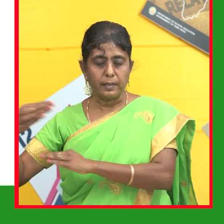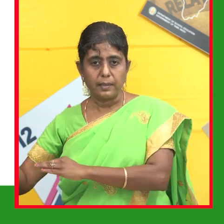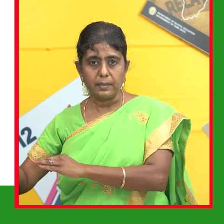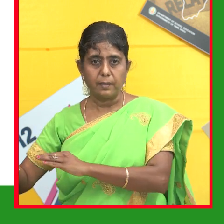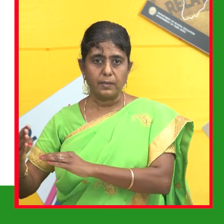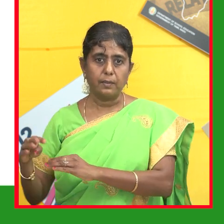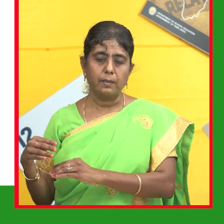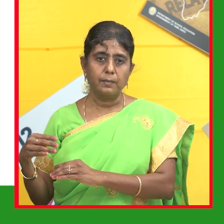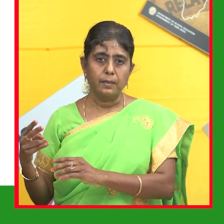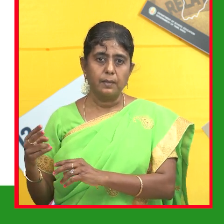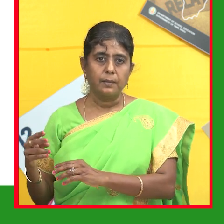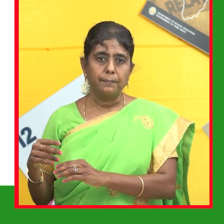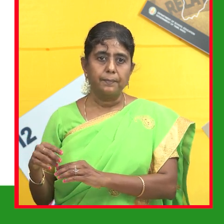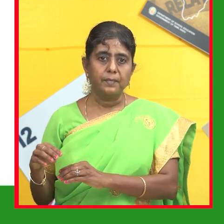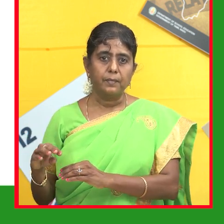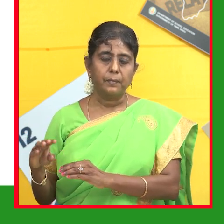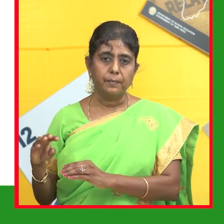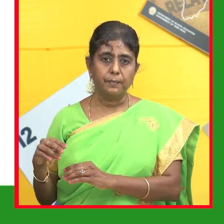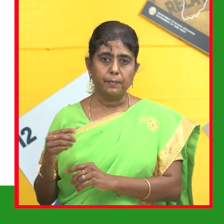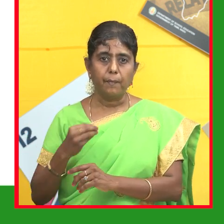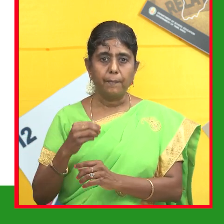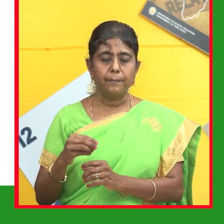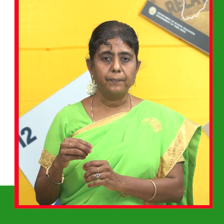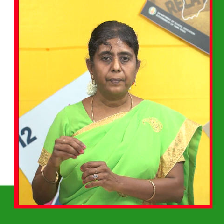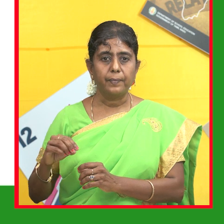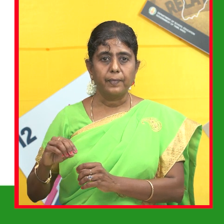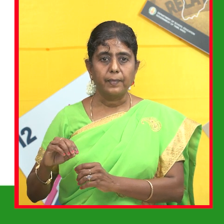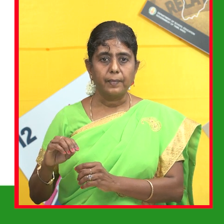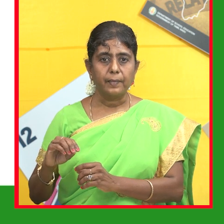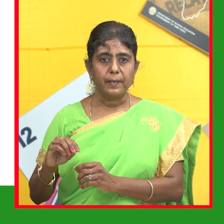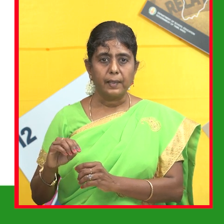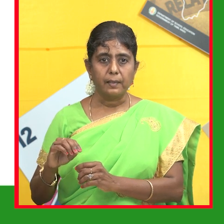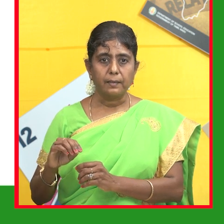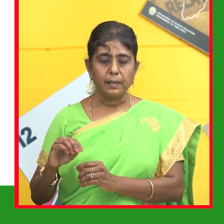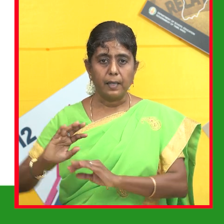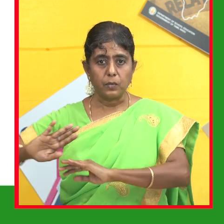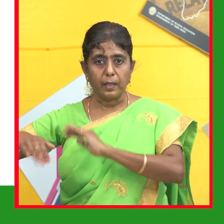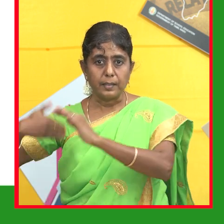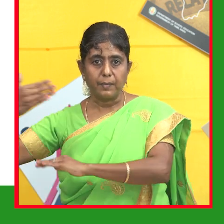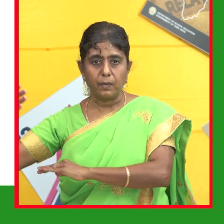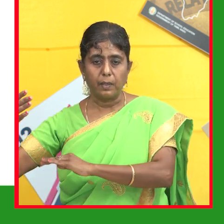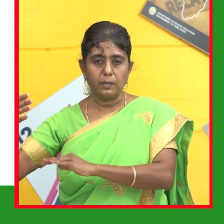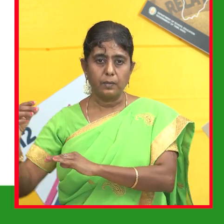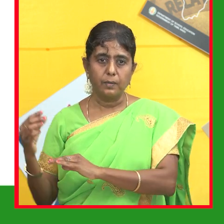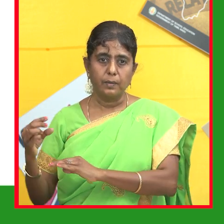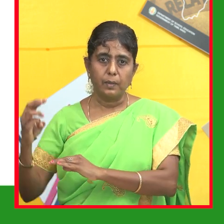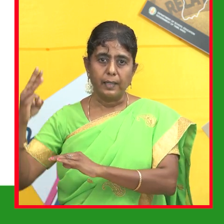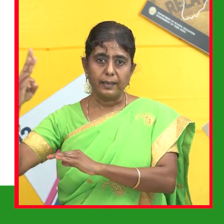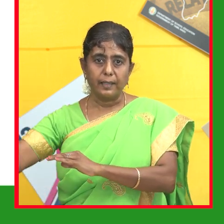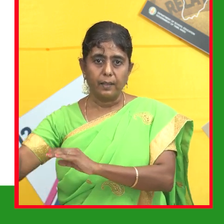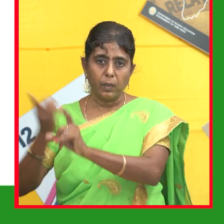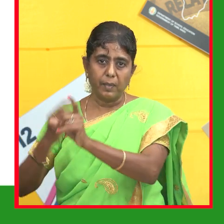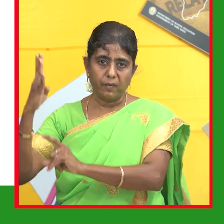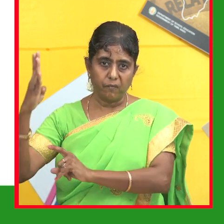of the division sign in the problem, that we have to write in the reciprocal form.